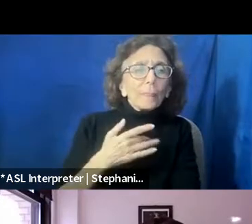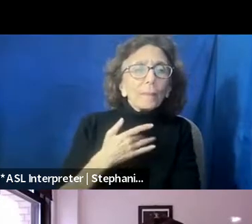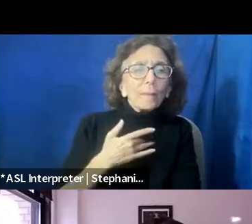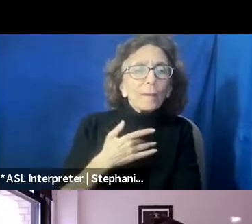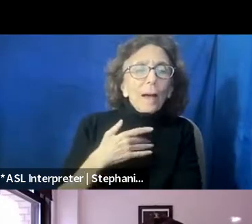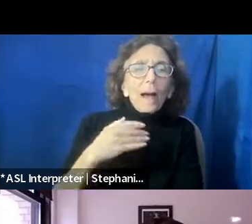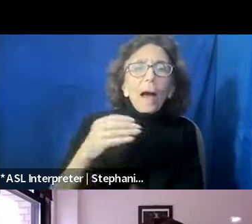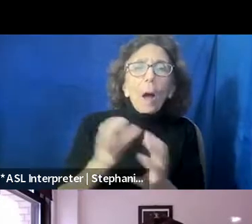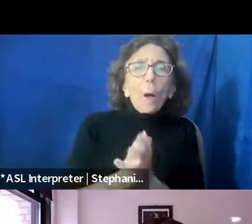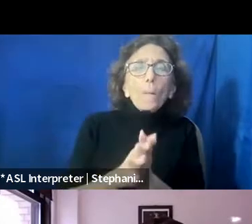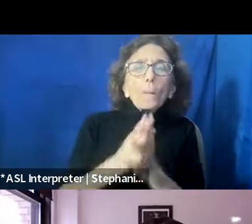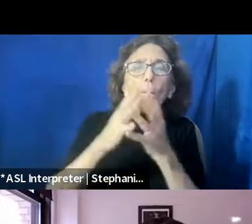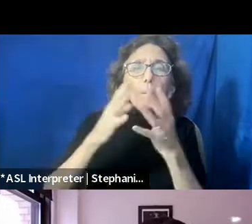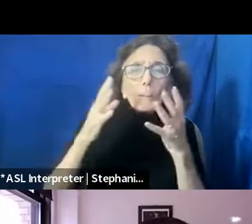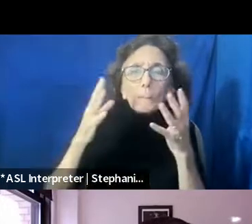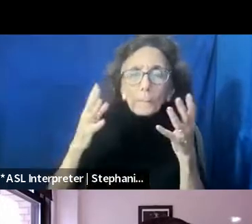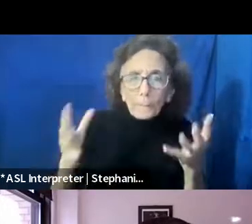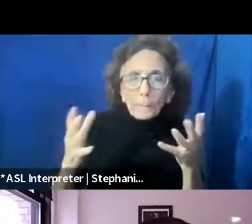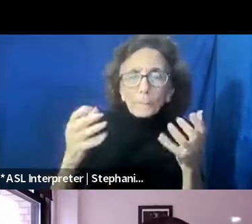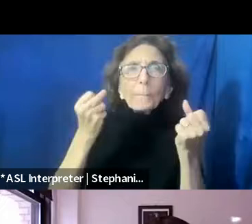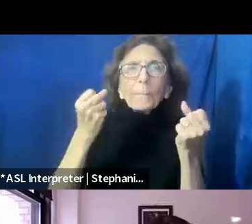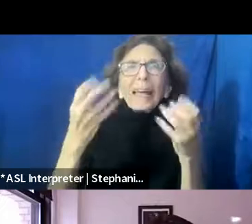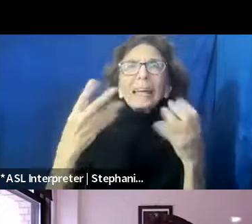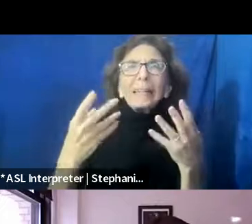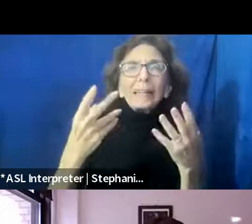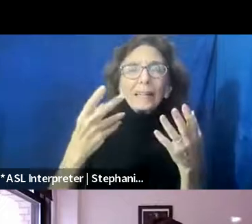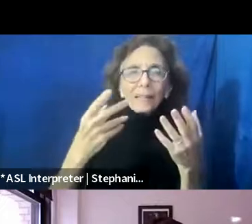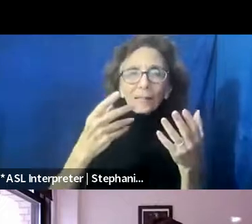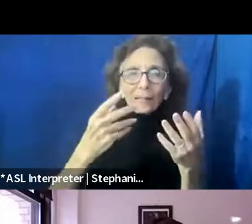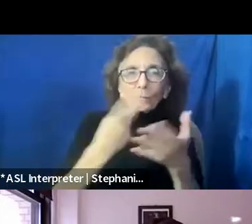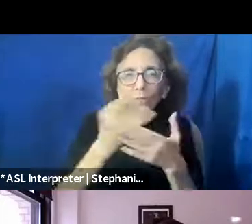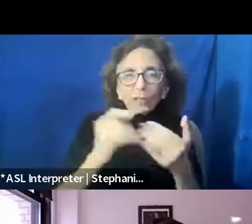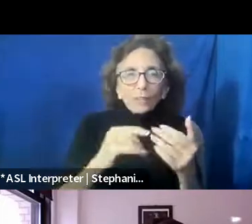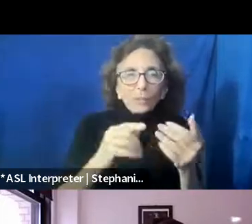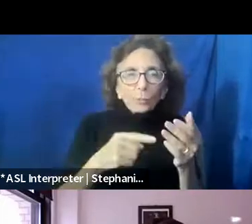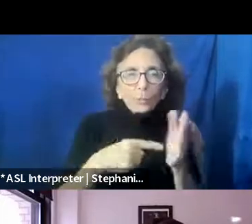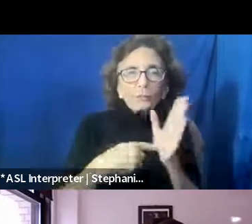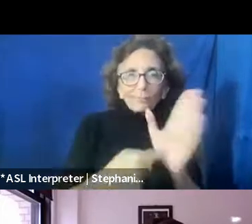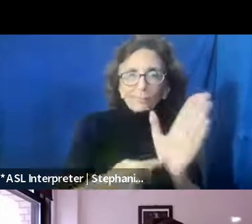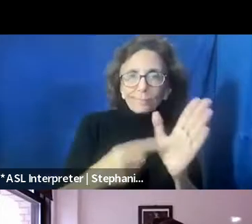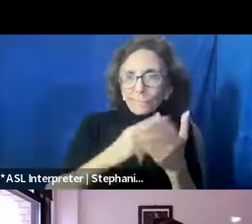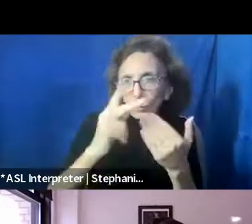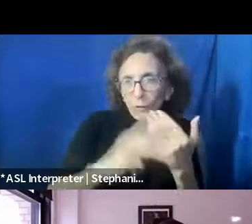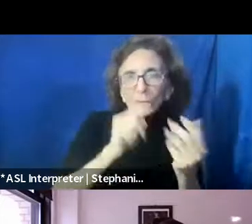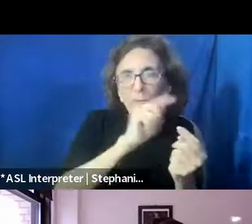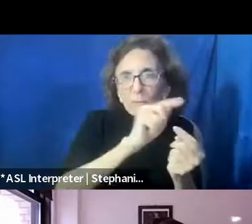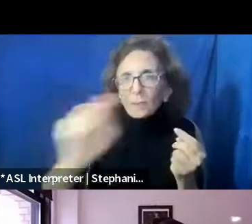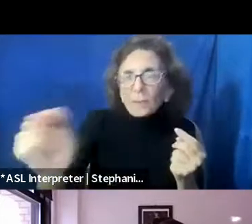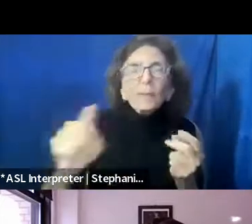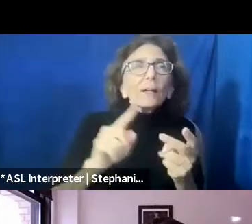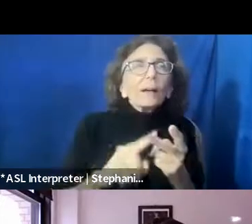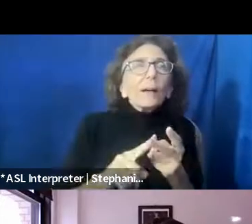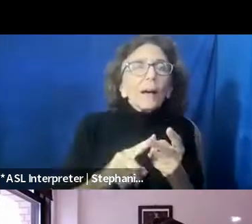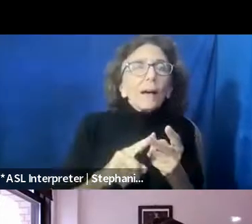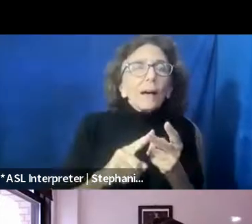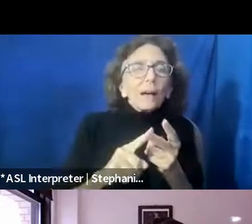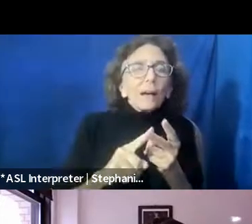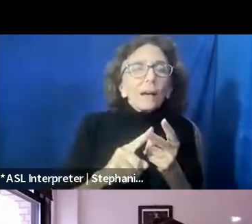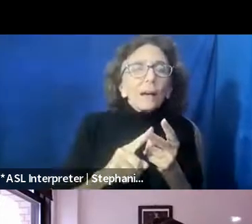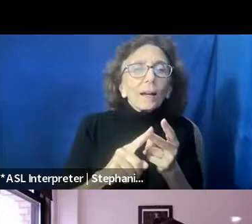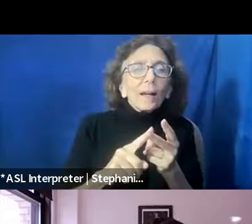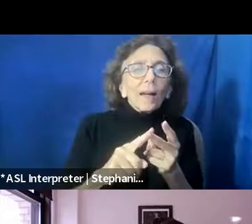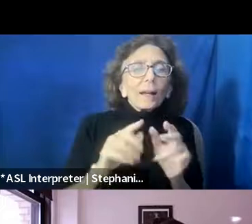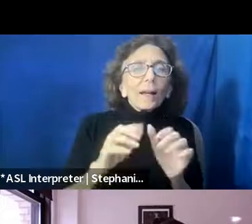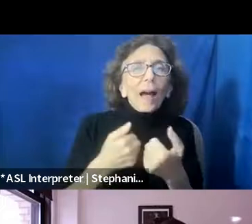volume of programming, and also with we think about how we make the